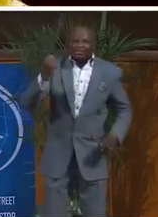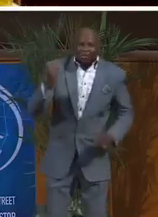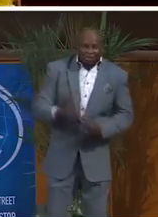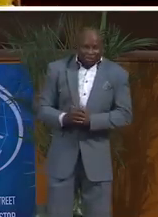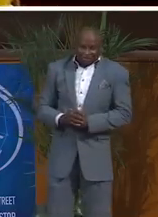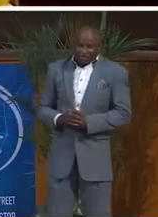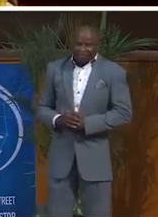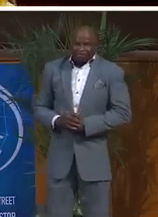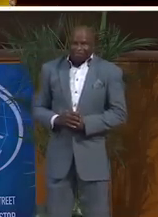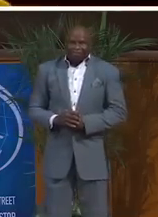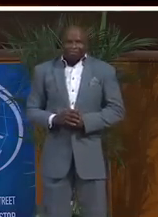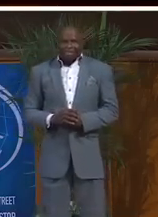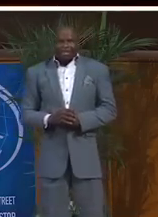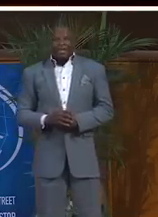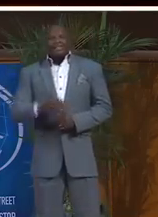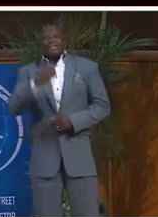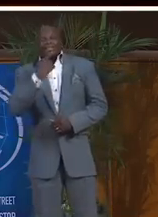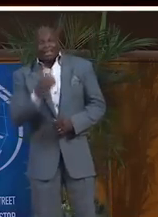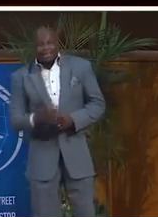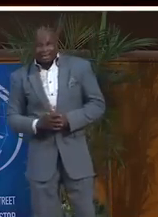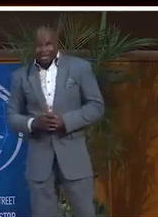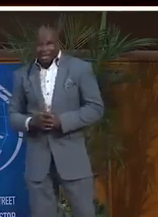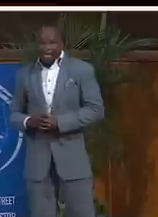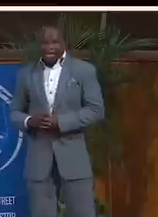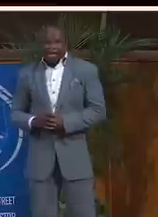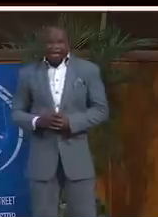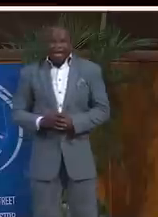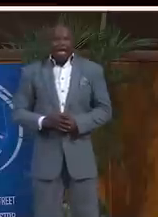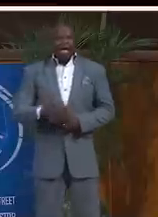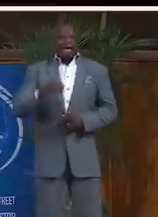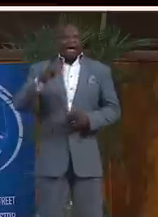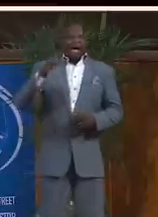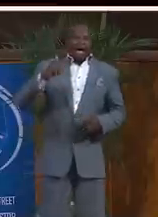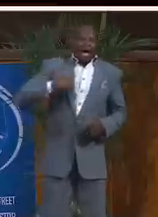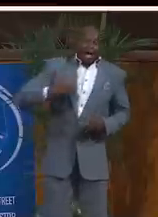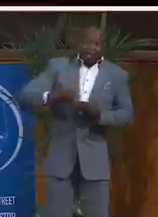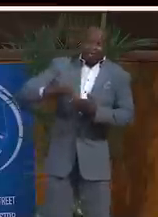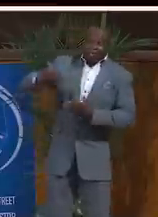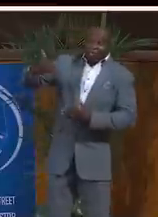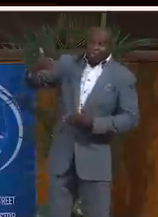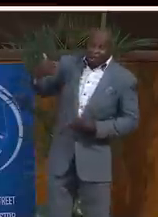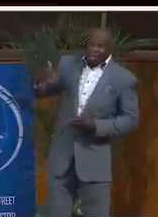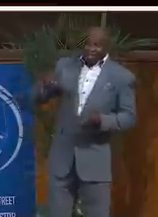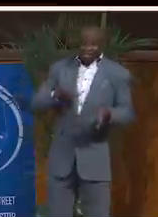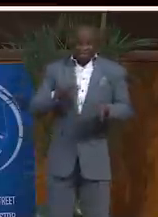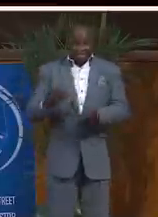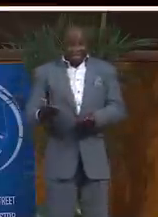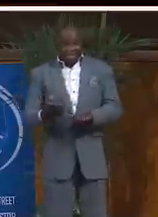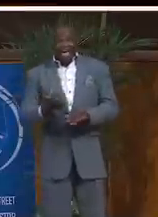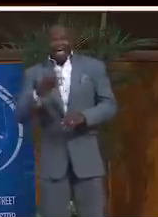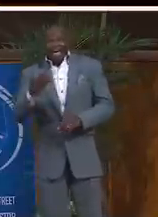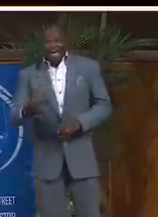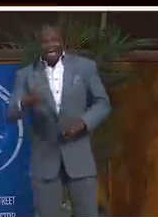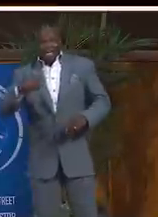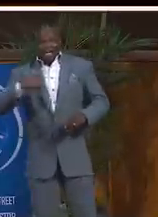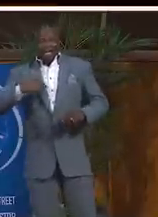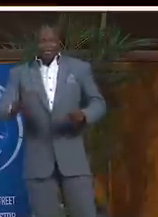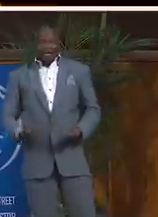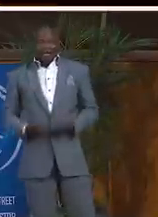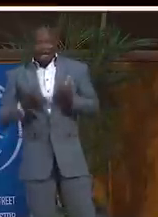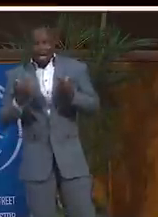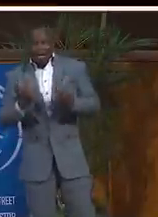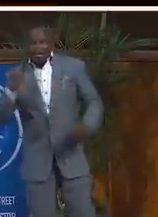testimony. He says, I was dead and I am